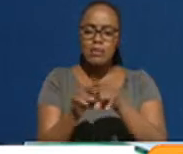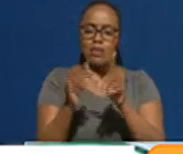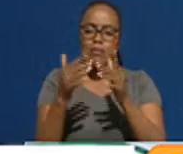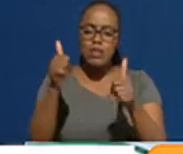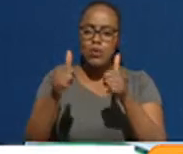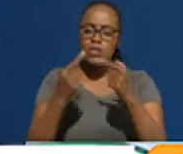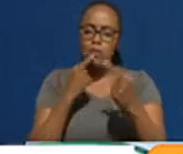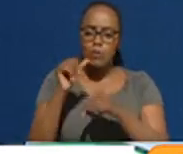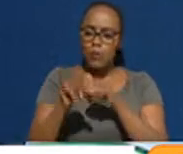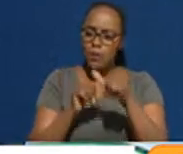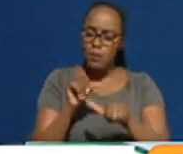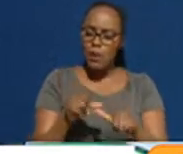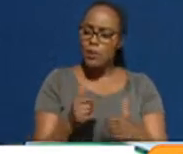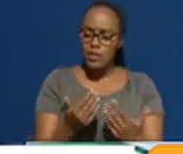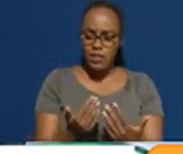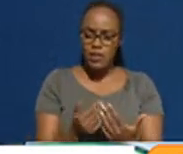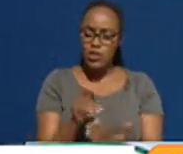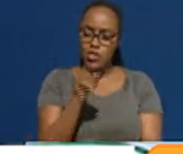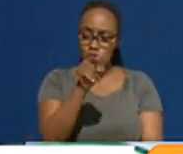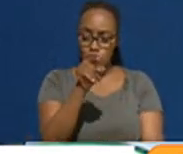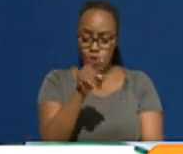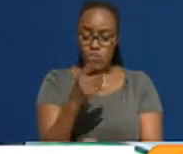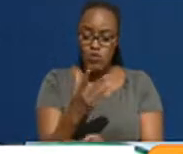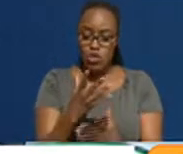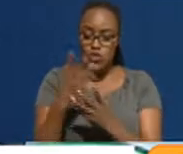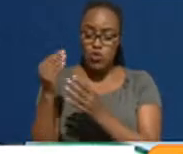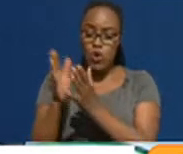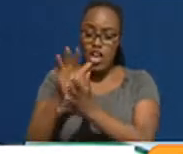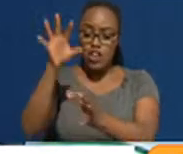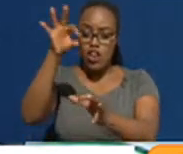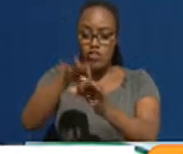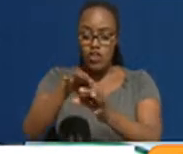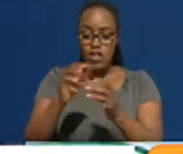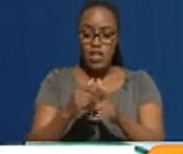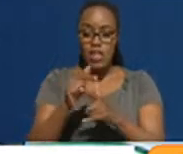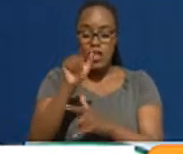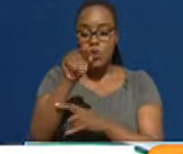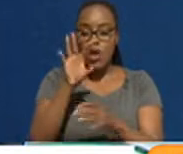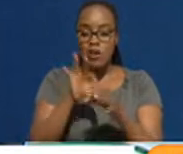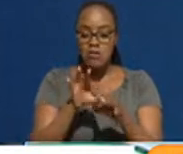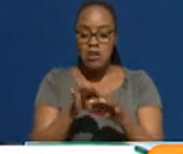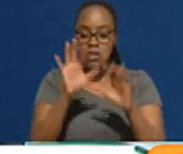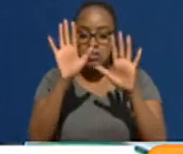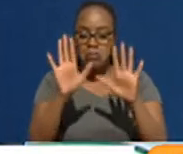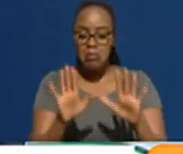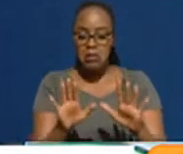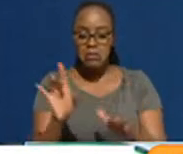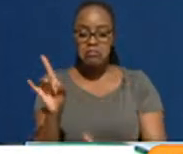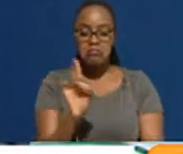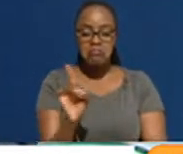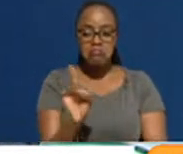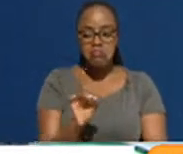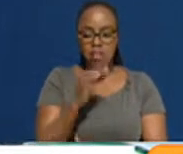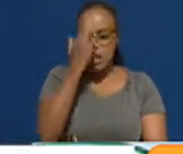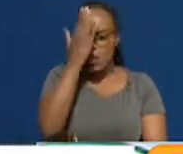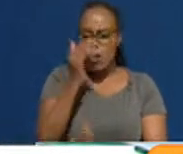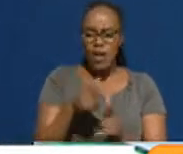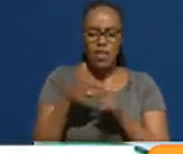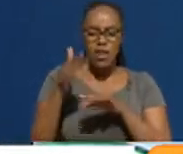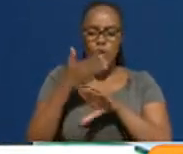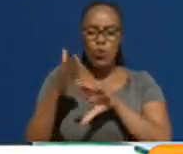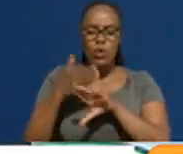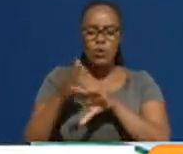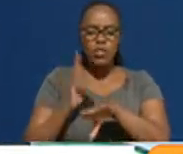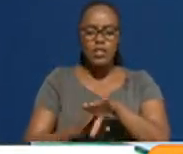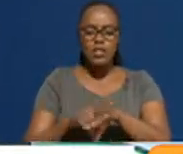about. Yeah. You go and cast your ballot, and your ballot doesn't count for anything. So why waste the time? Why